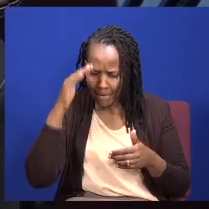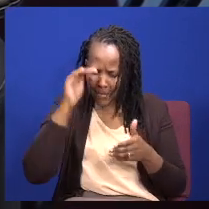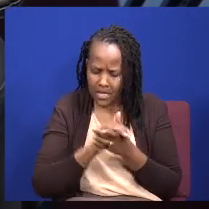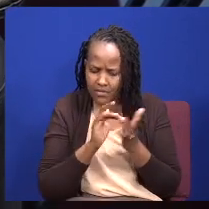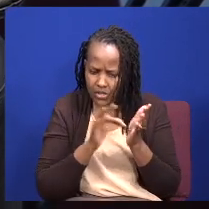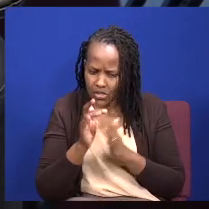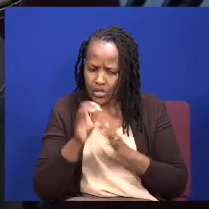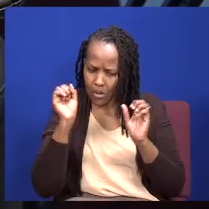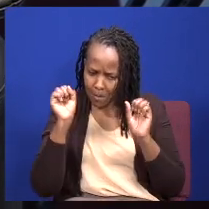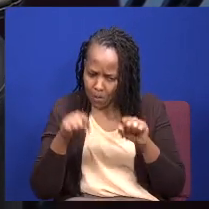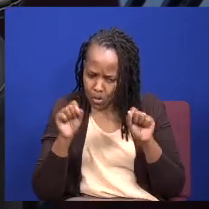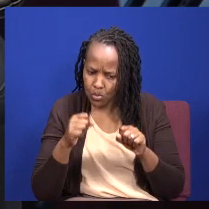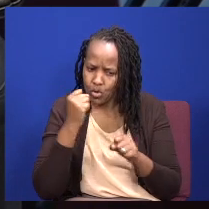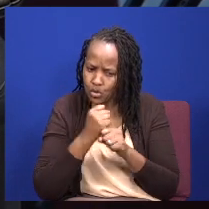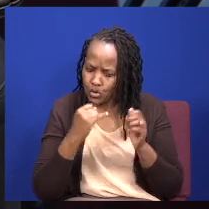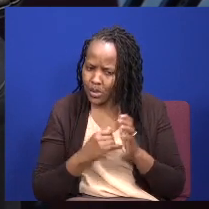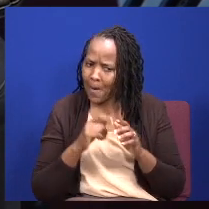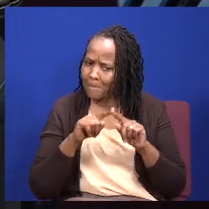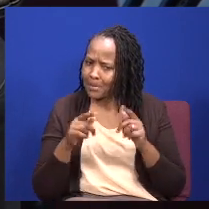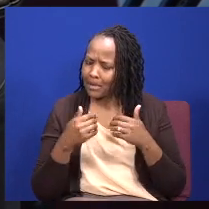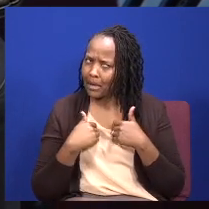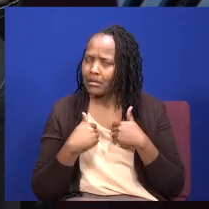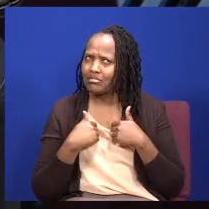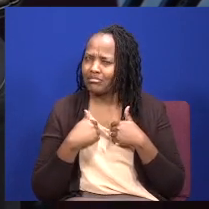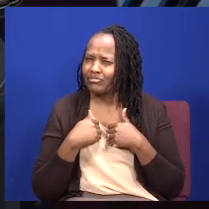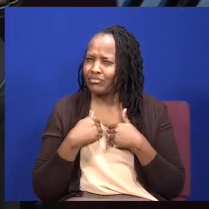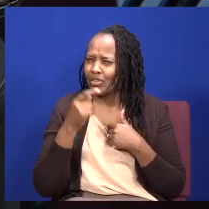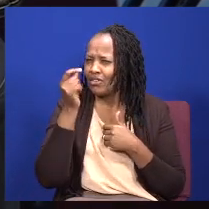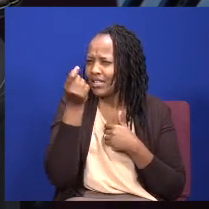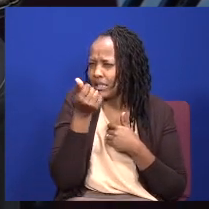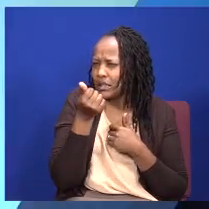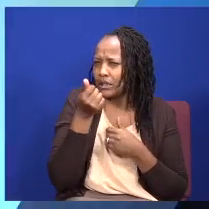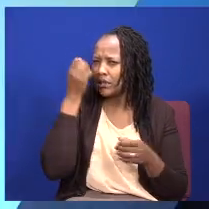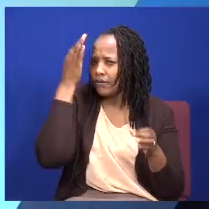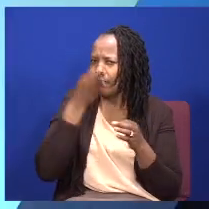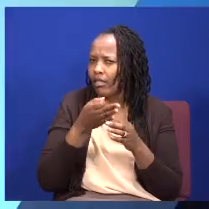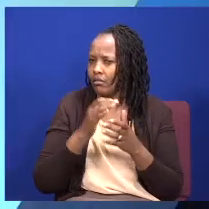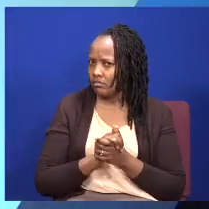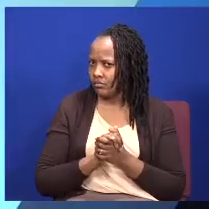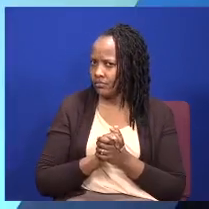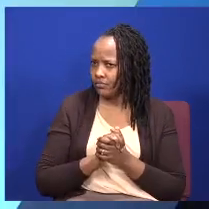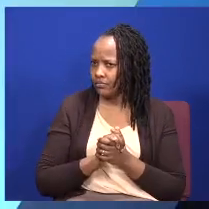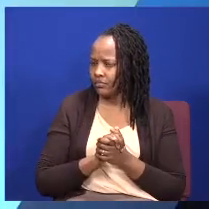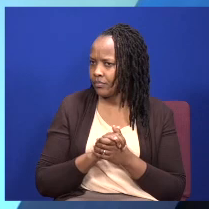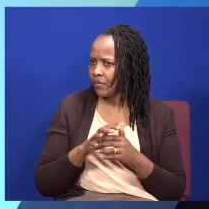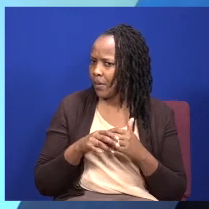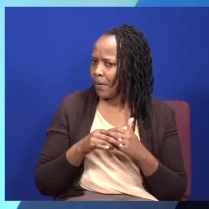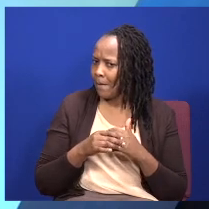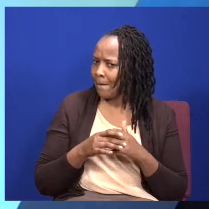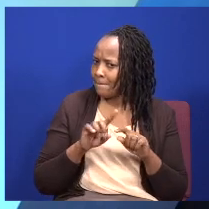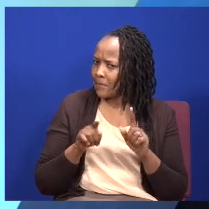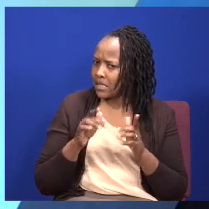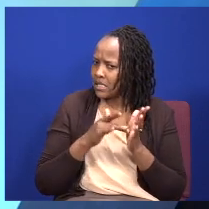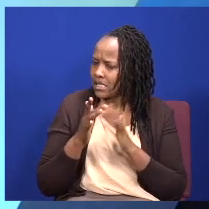it, but the Bible tells us he also had a bit of unbelief. Yes, he had a bit of unbelief. But what did